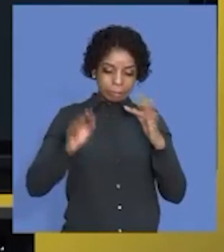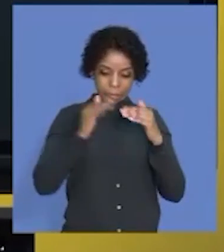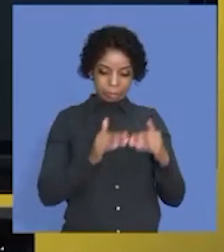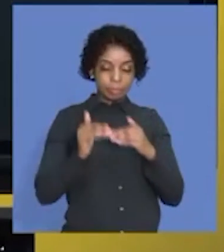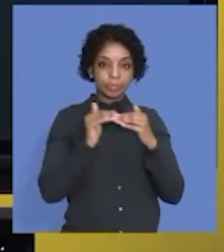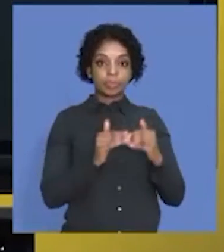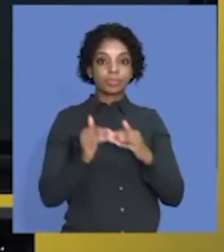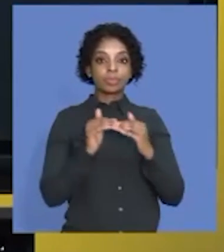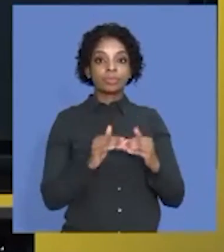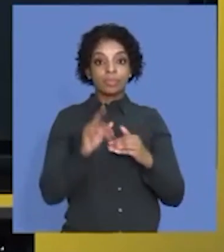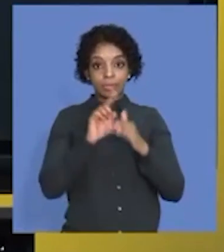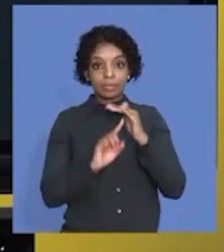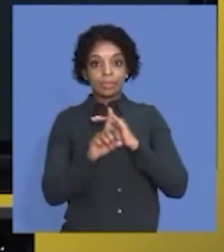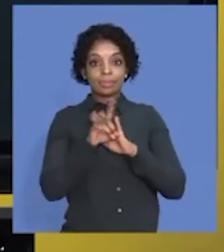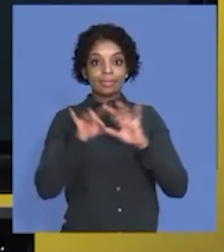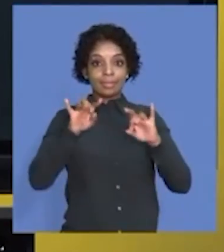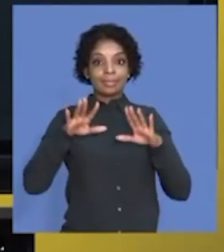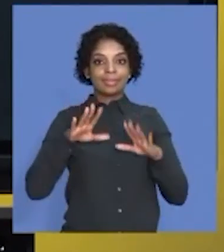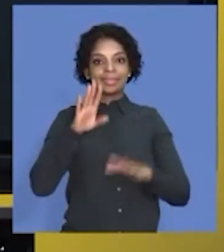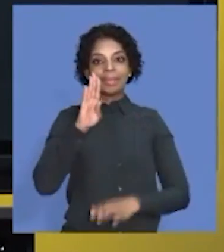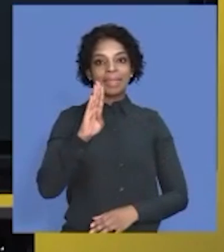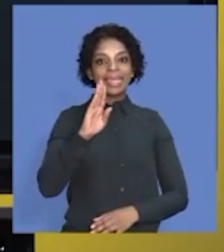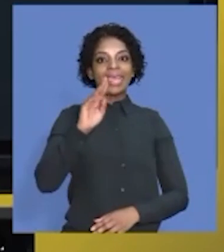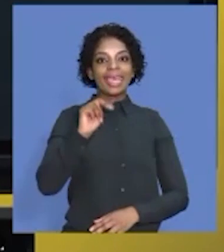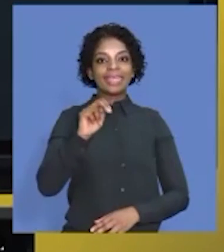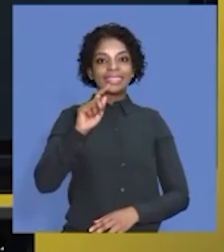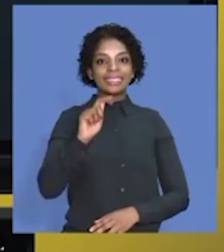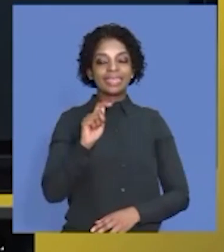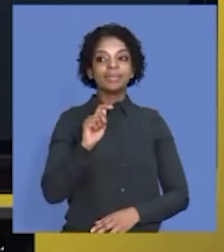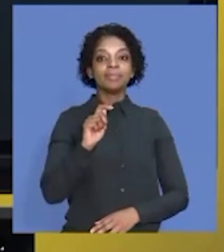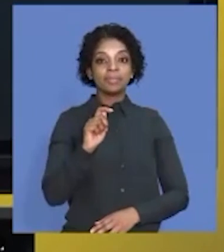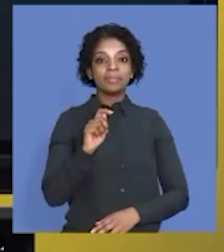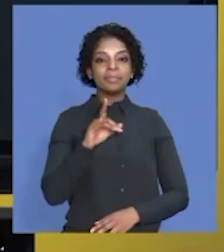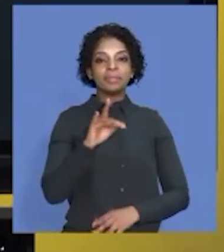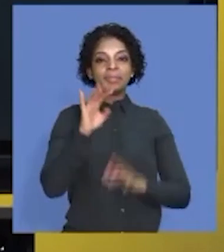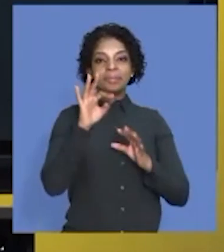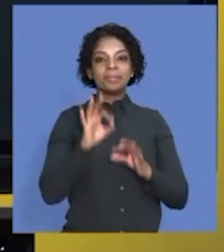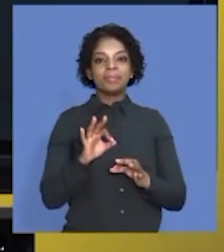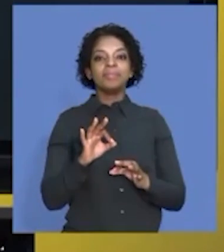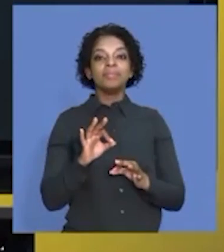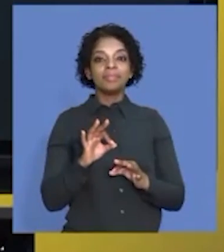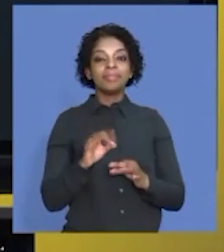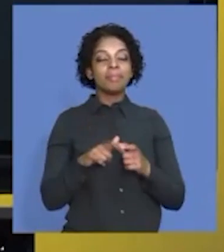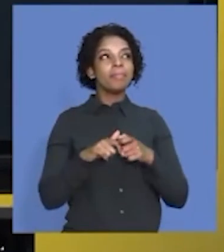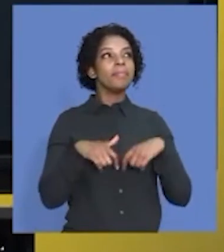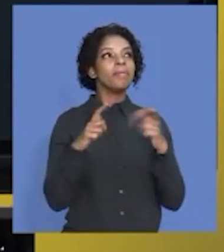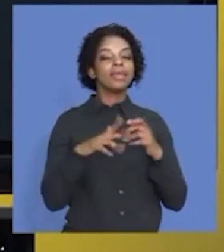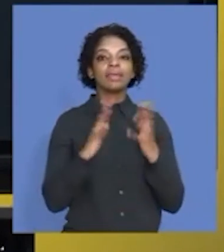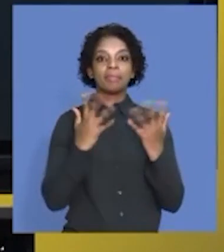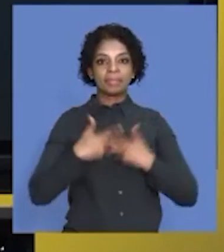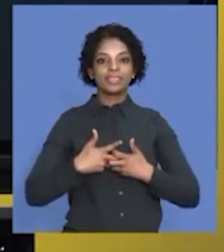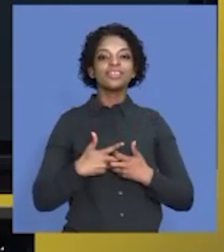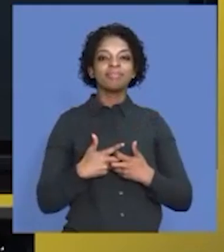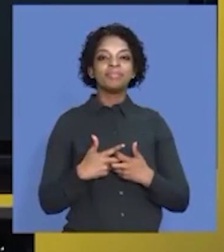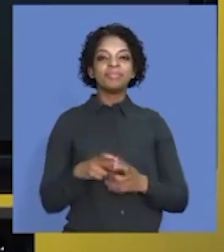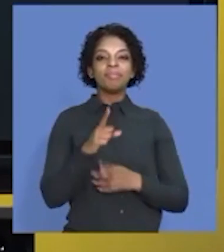exam paper, you have BMT. What does that mean? Big match temperament. Because the big